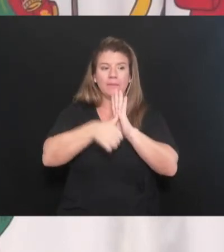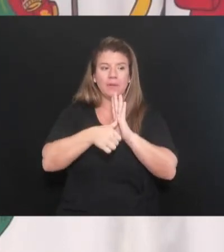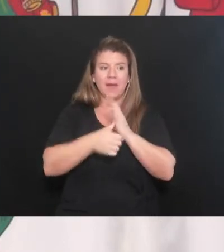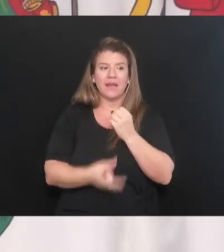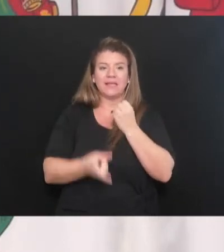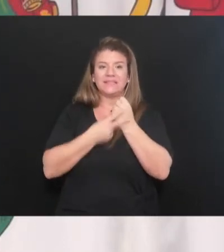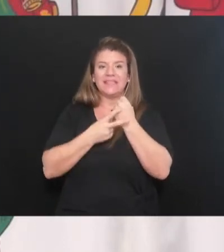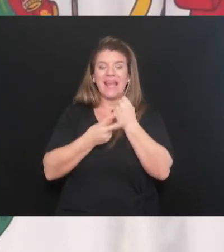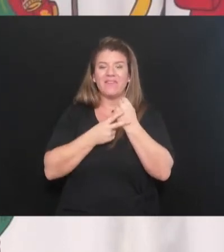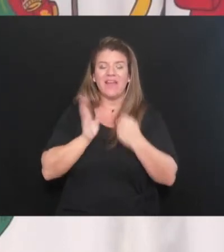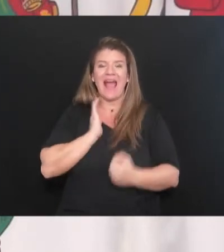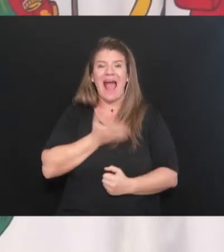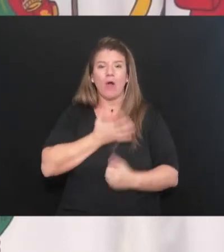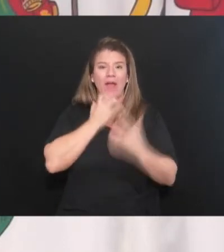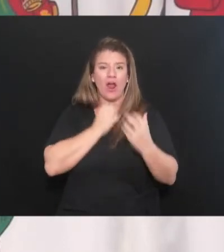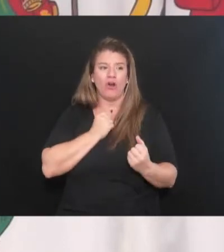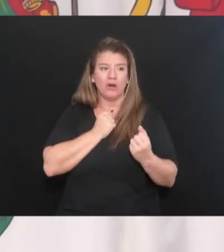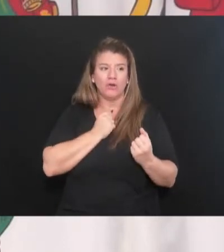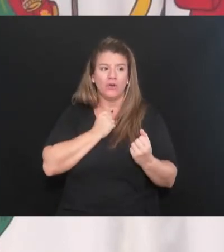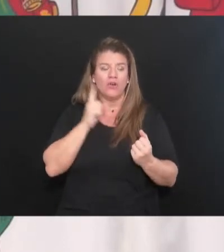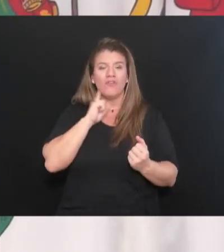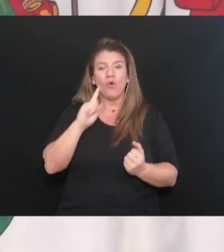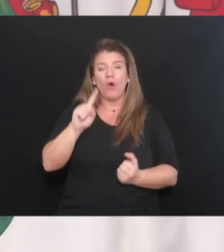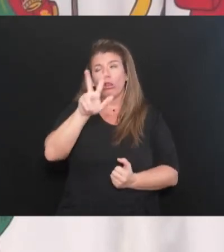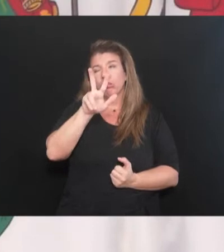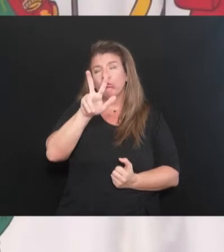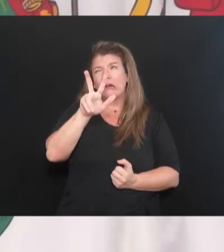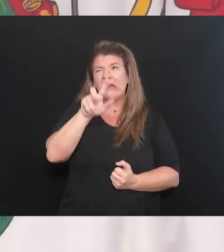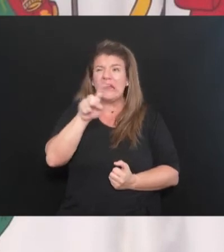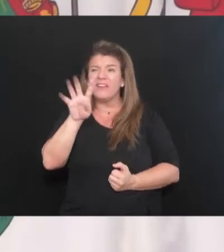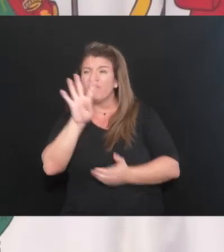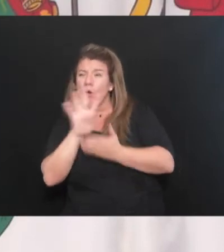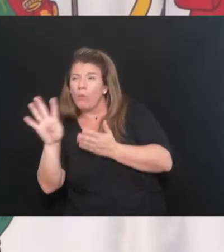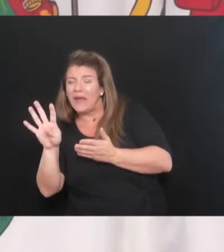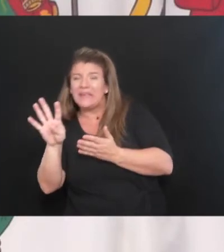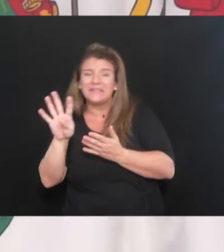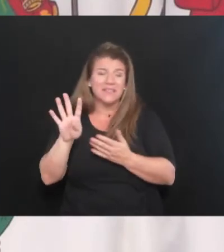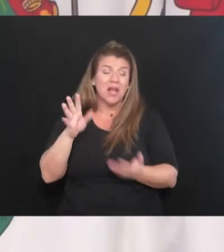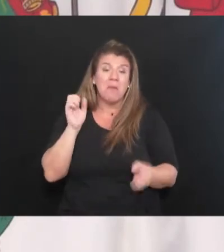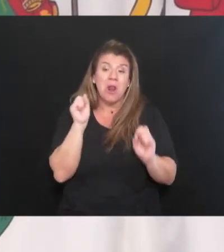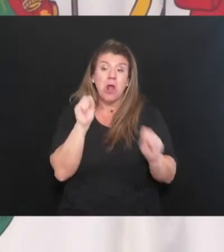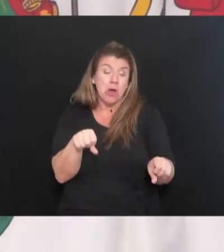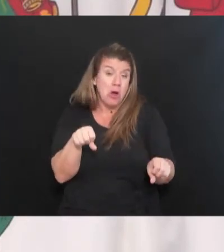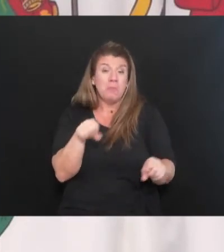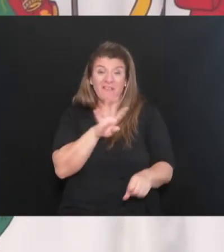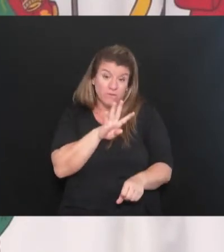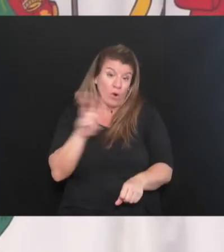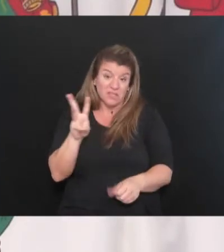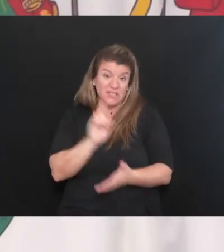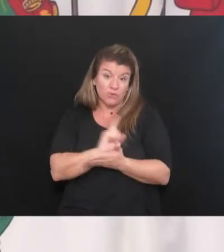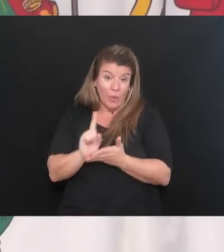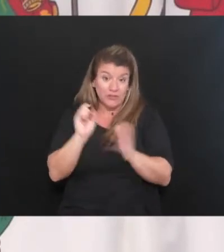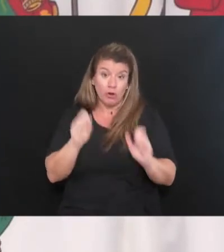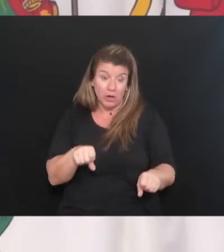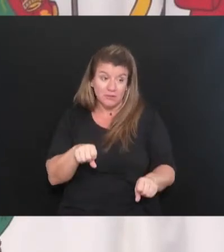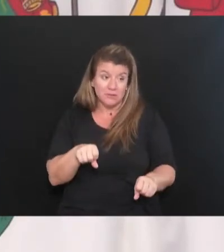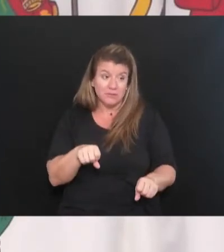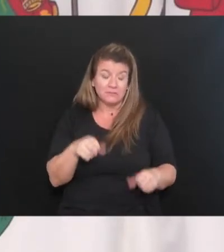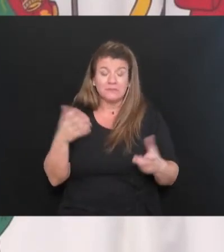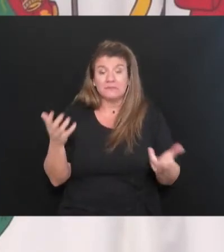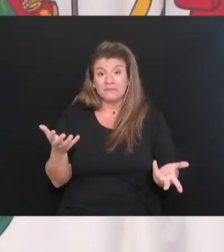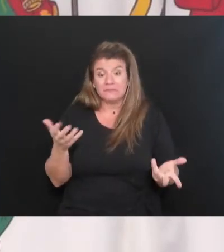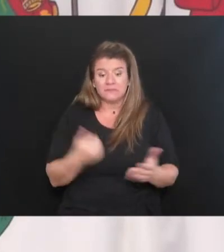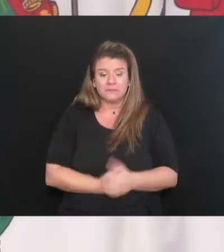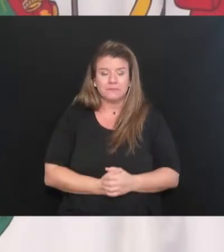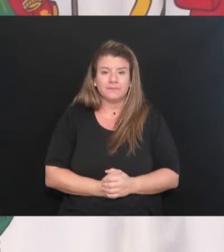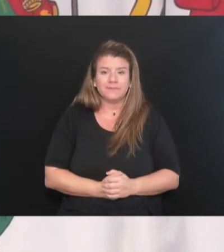for the next really 3 to 4 weeks, but it could be more like the next 4 to 6 weeks. I can't see that, no